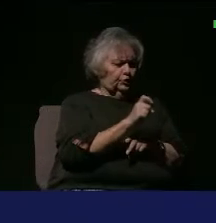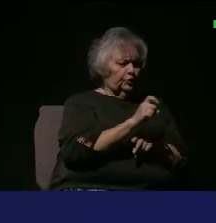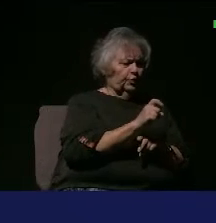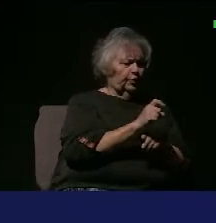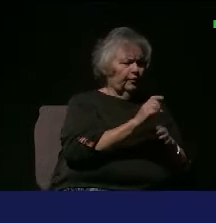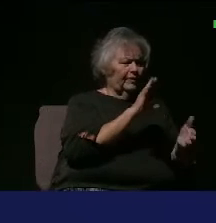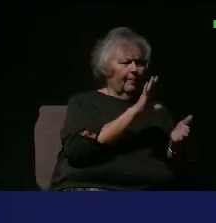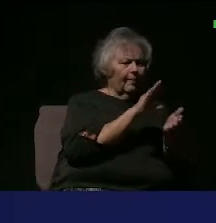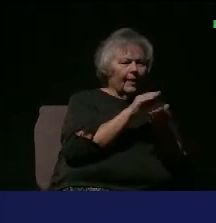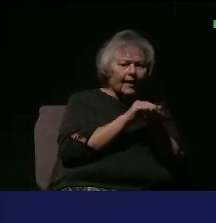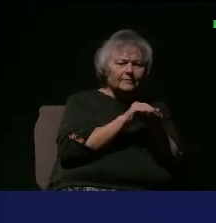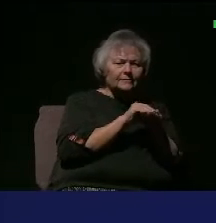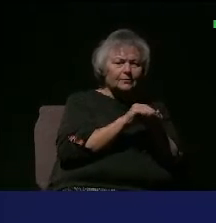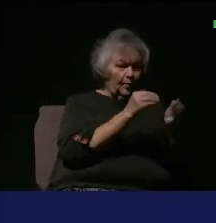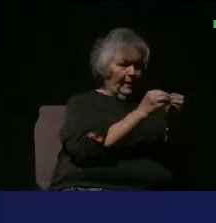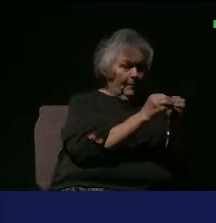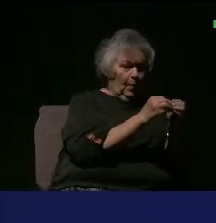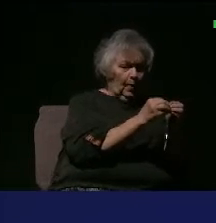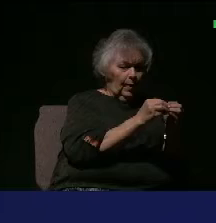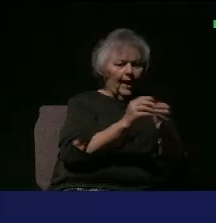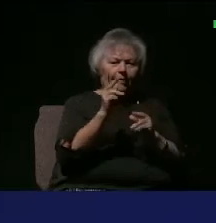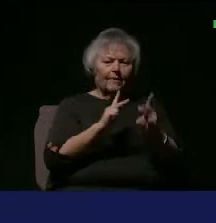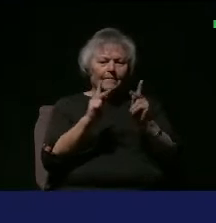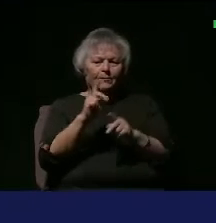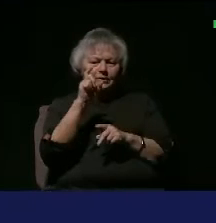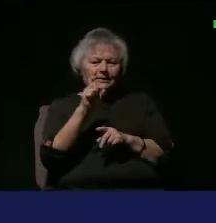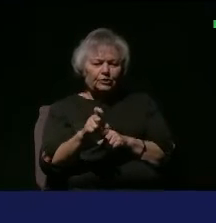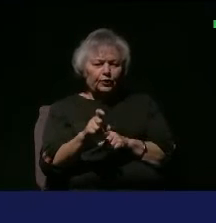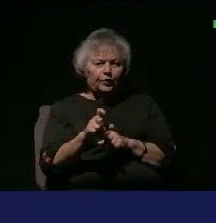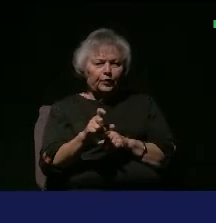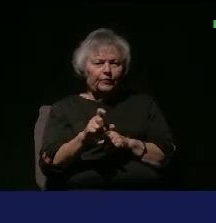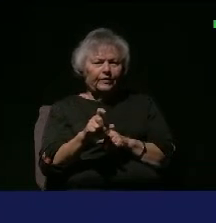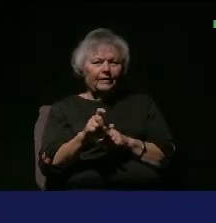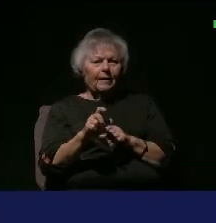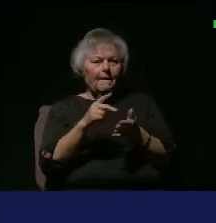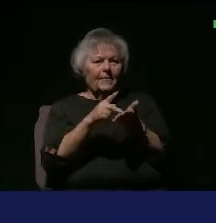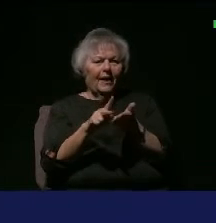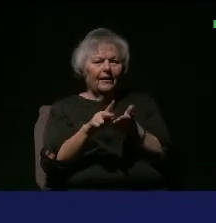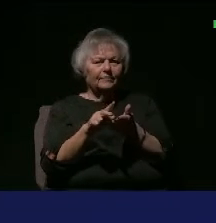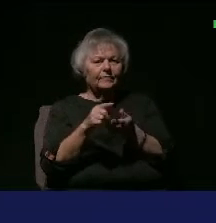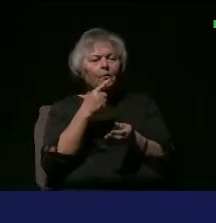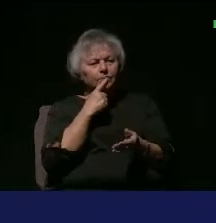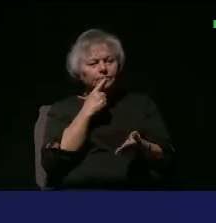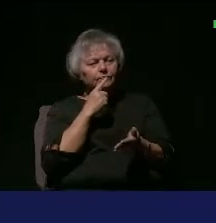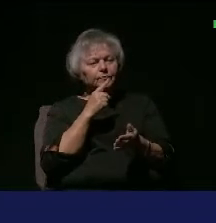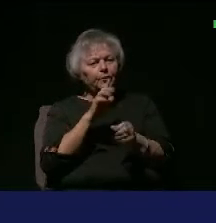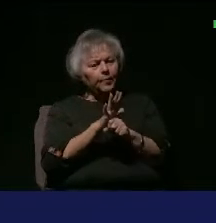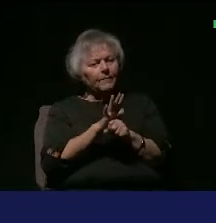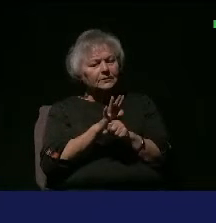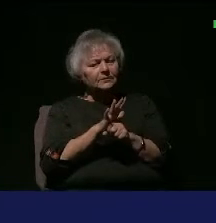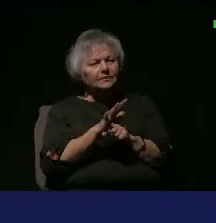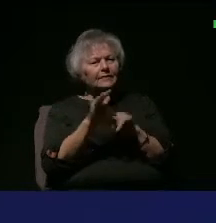who deserve more were going to get what they're promised. God is never going to do less for those who were called first.